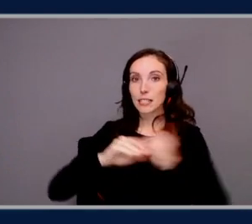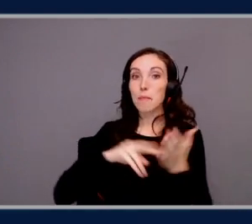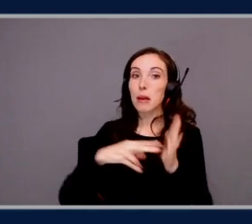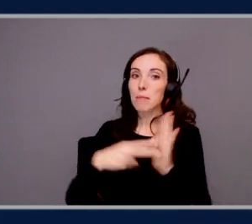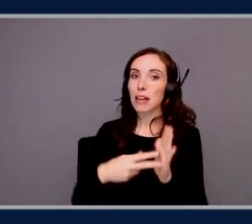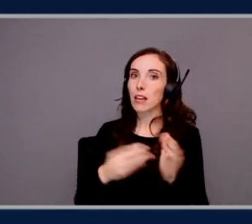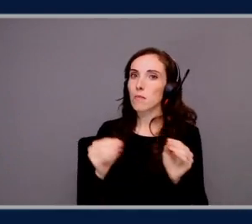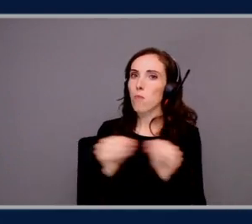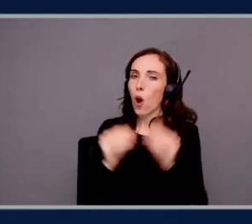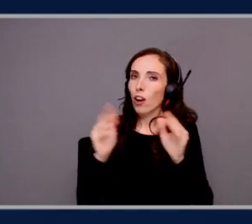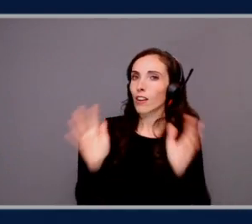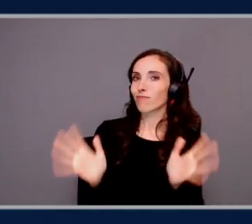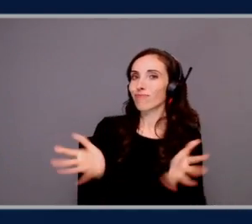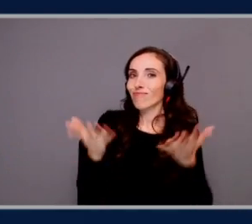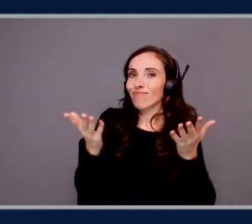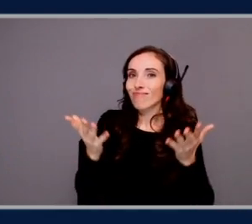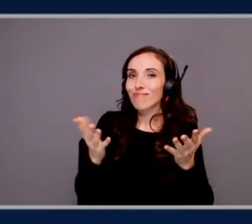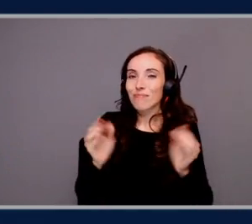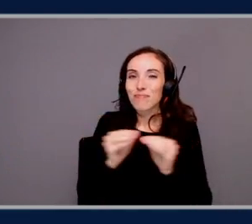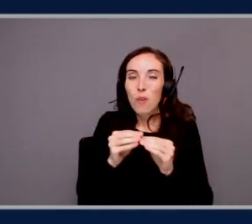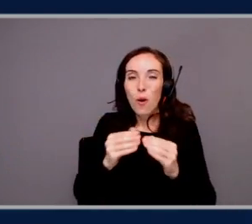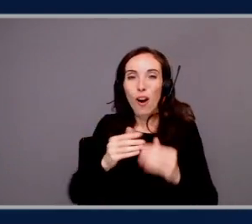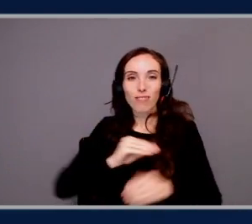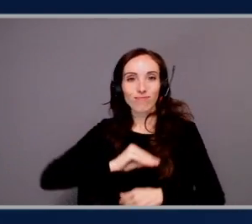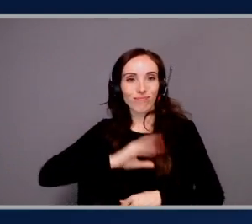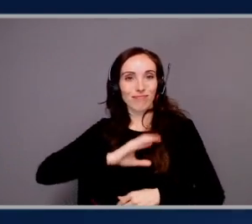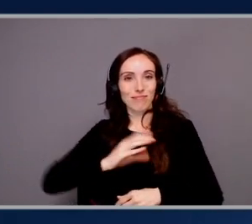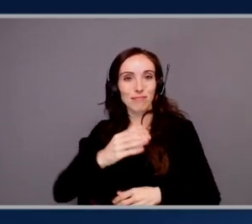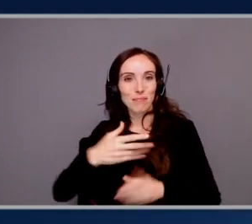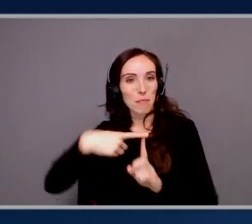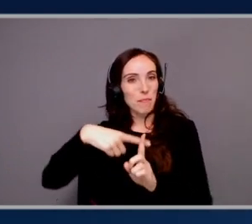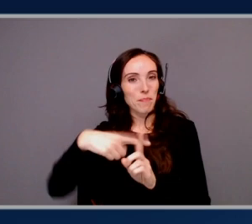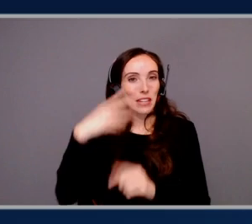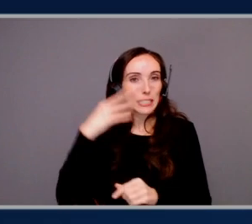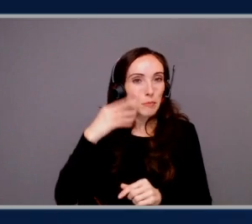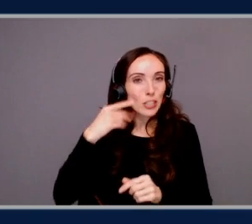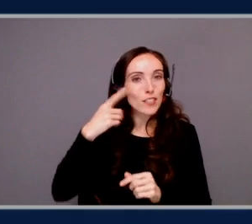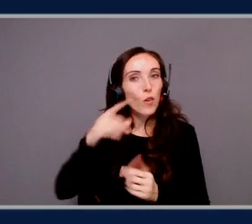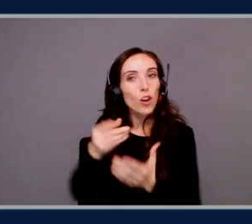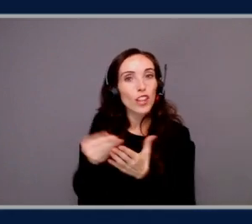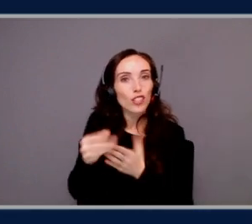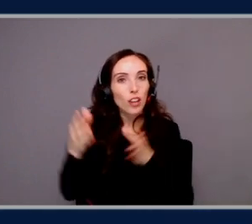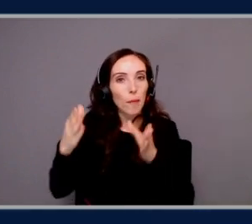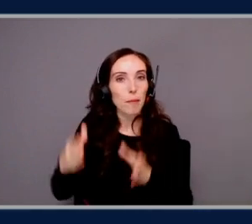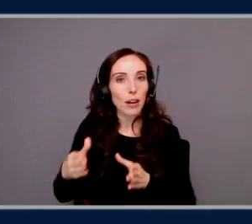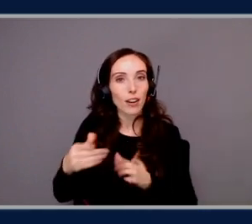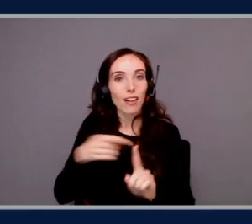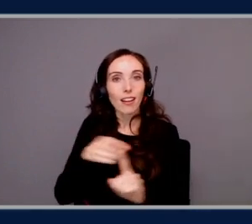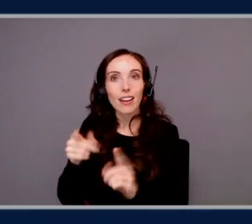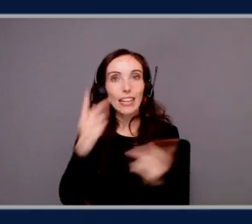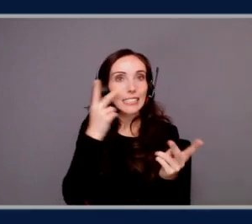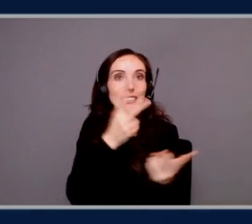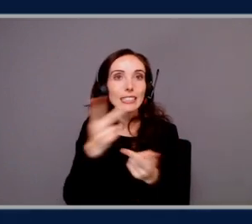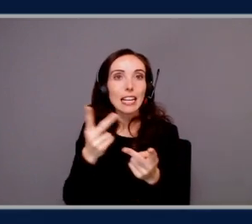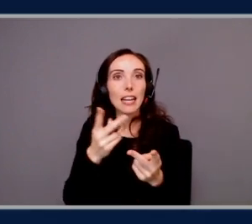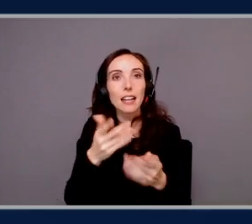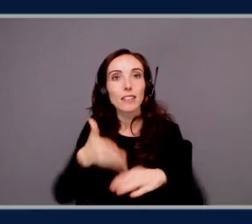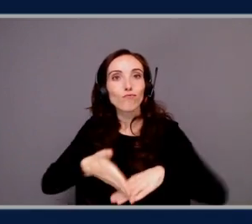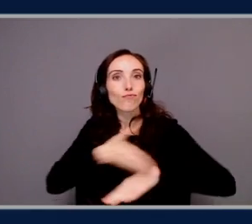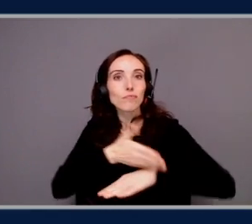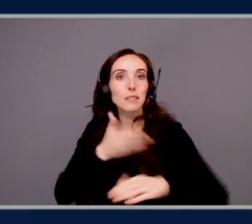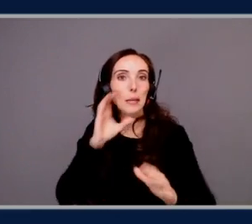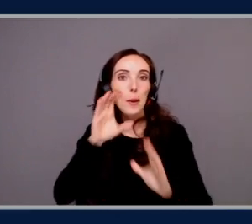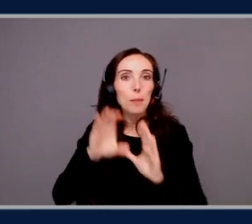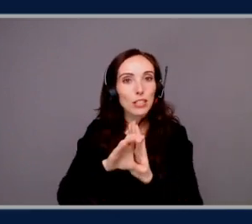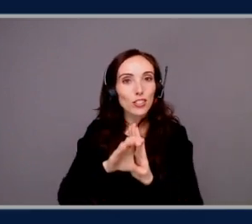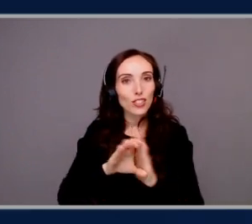richer. But it also makes the experience for the Amazon shopping customer better because they're seeing more vibrant images on the site. Right?